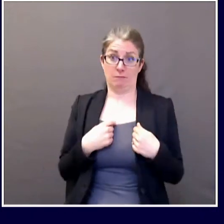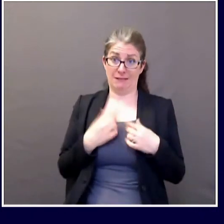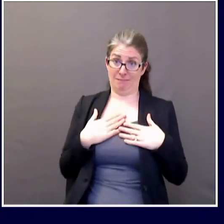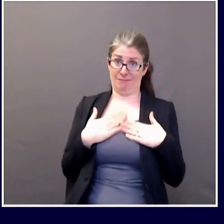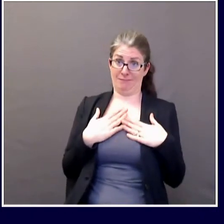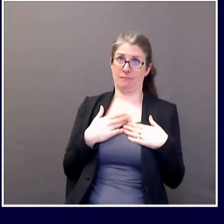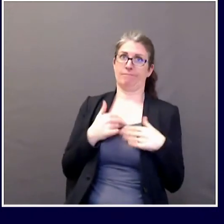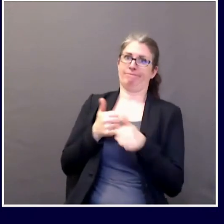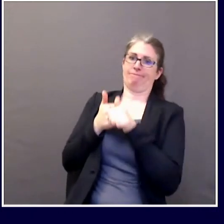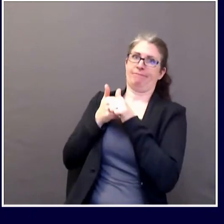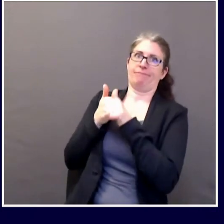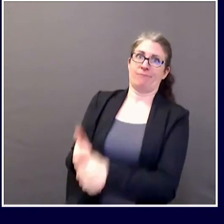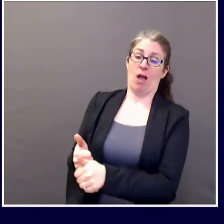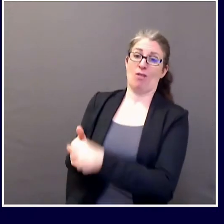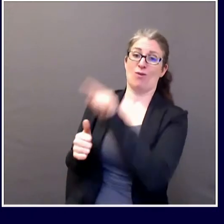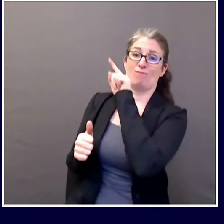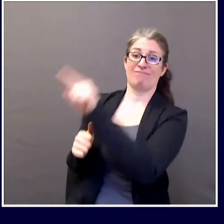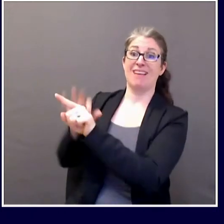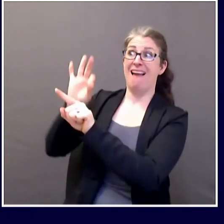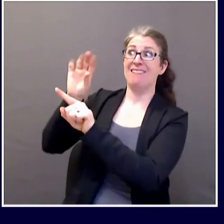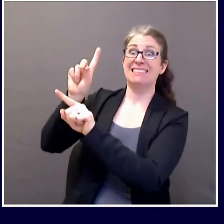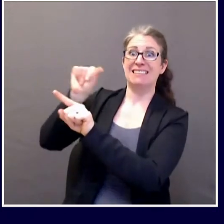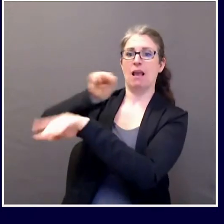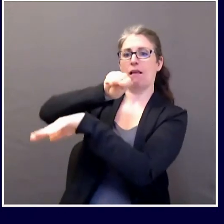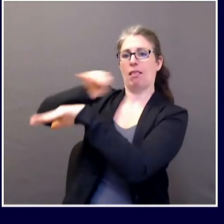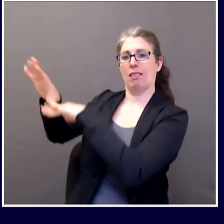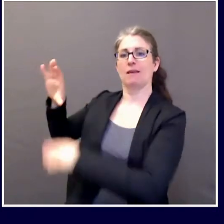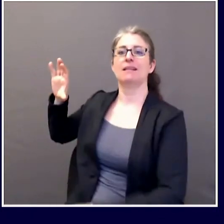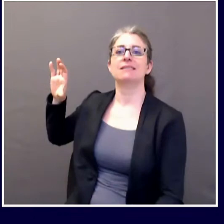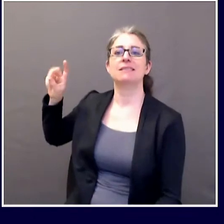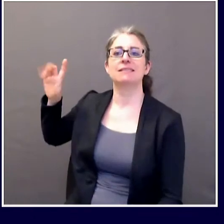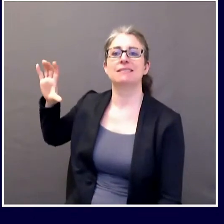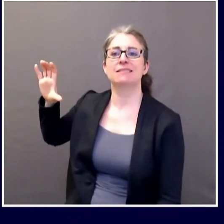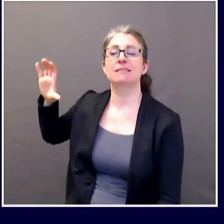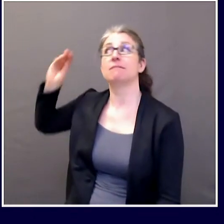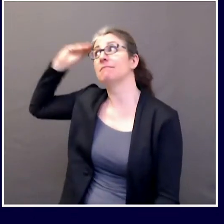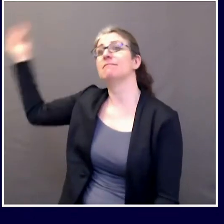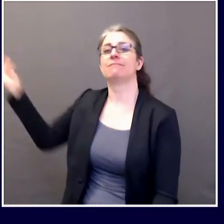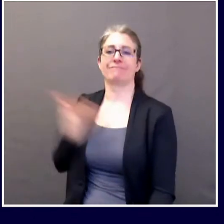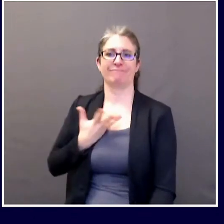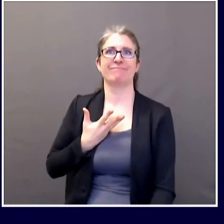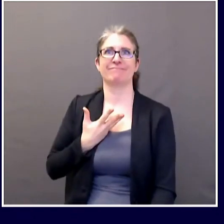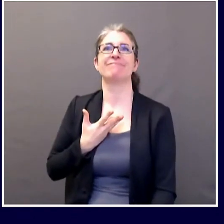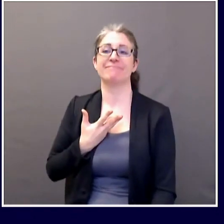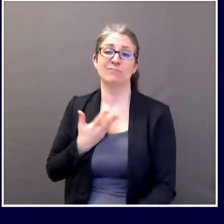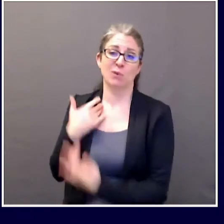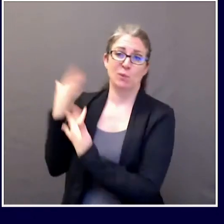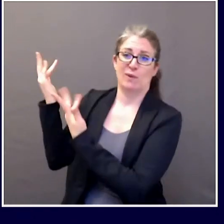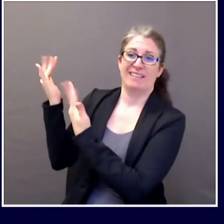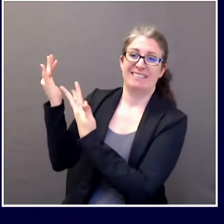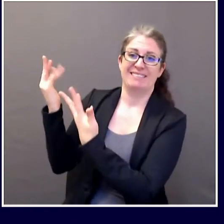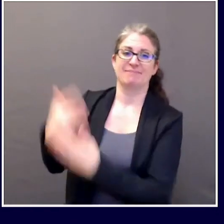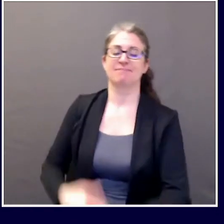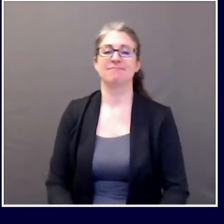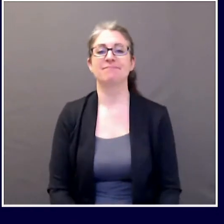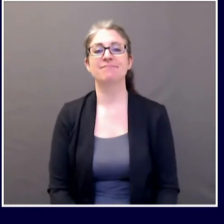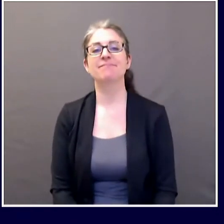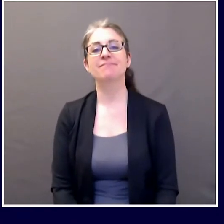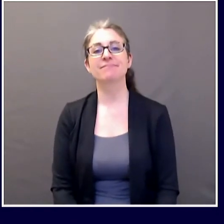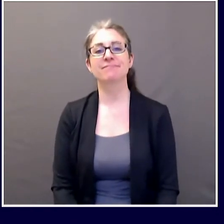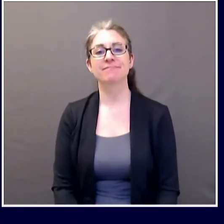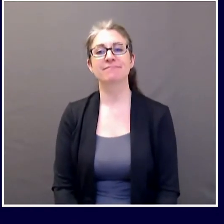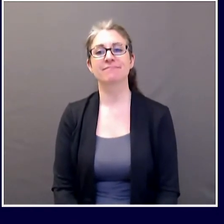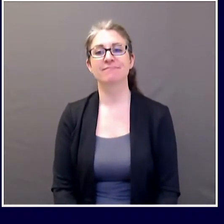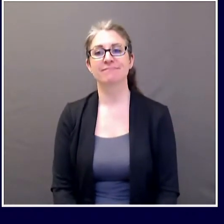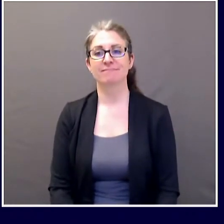there. Got it. Had a couple, one more question for you here. This is from one of our other reporters